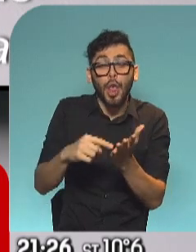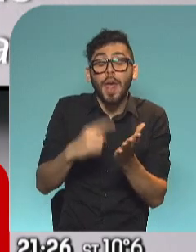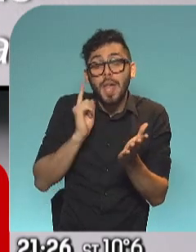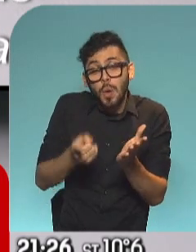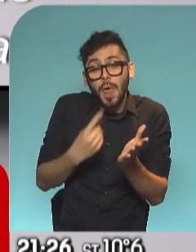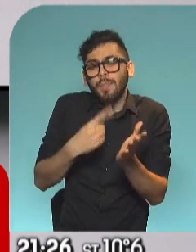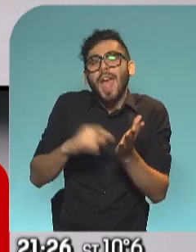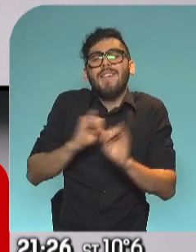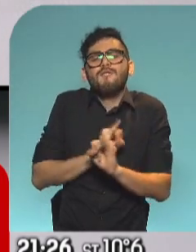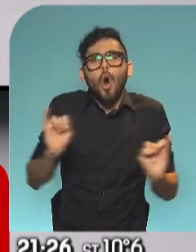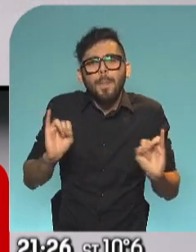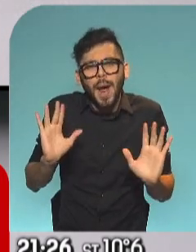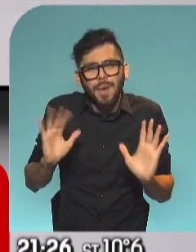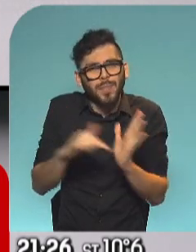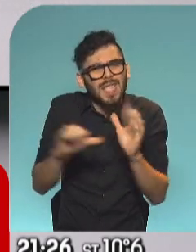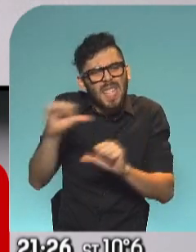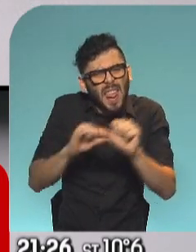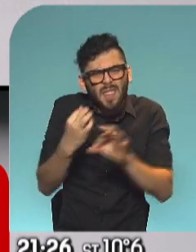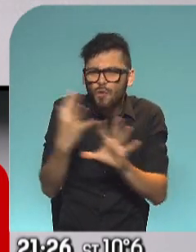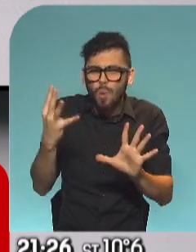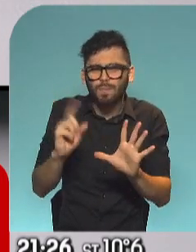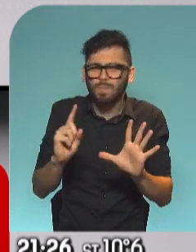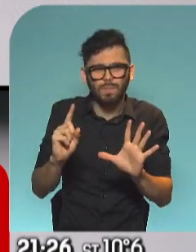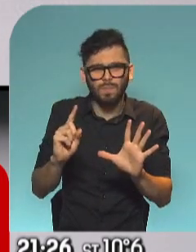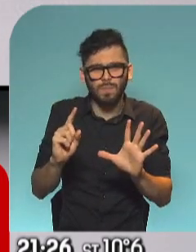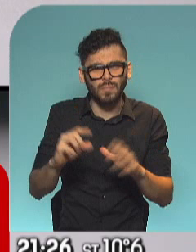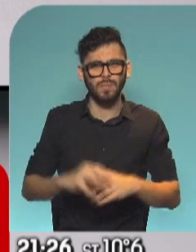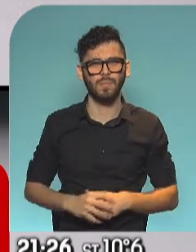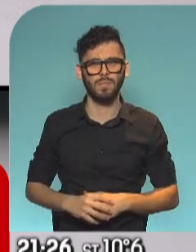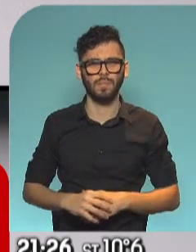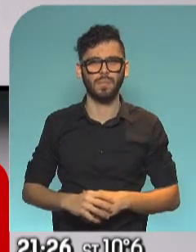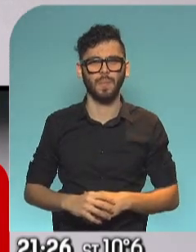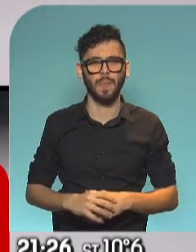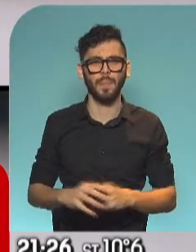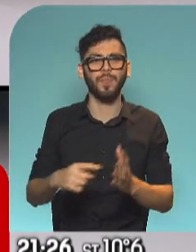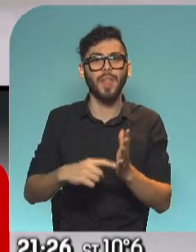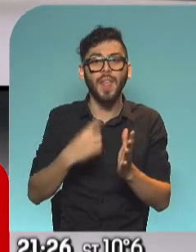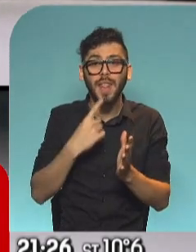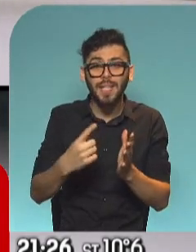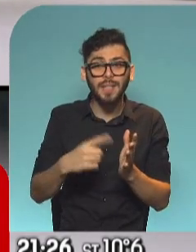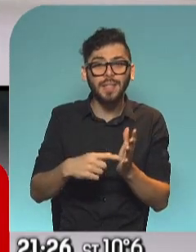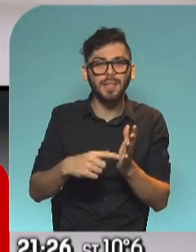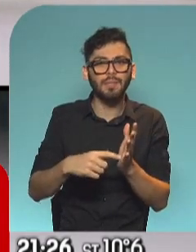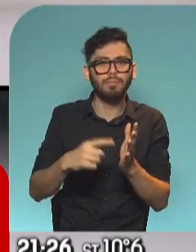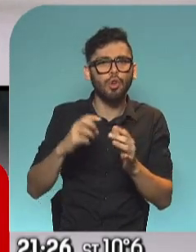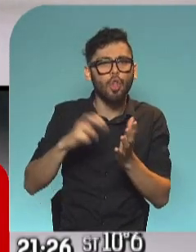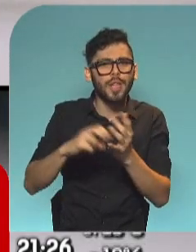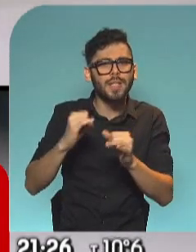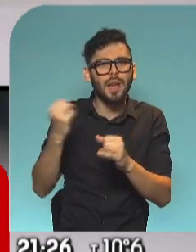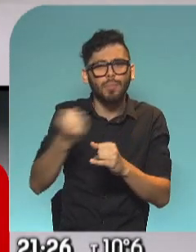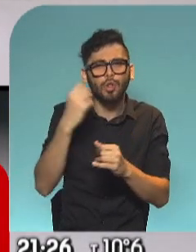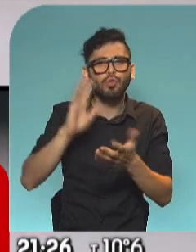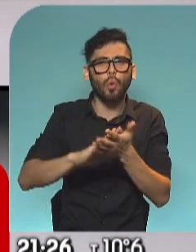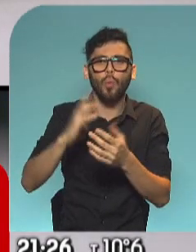way, but I get a lot of tremendously positive news on the hydroxy, and I say, hey, you